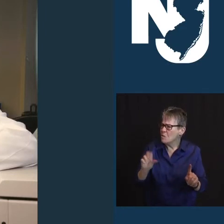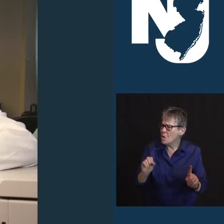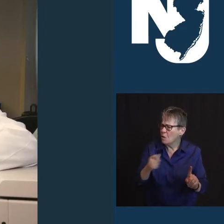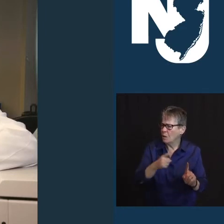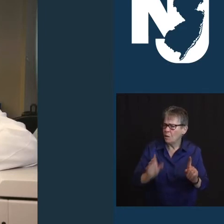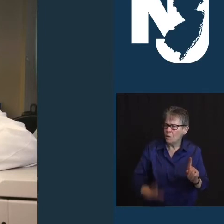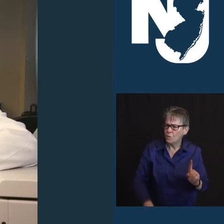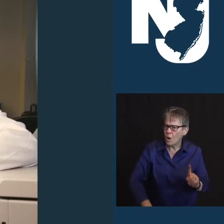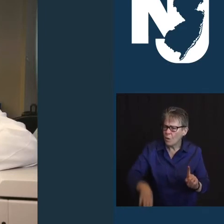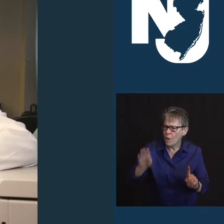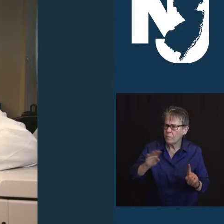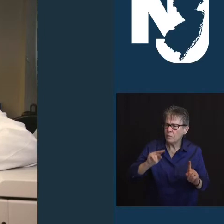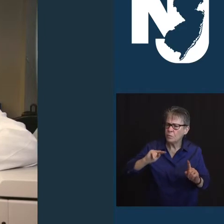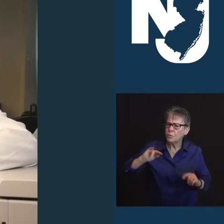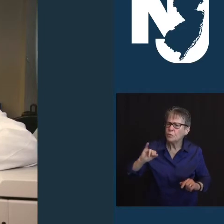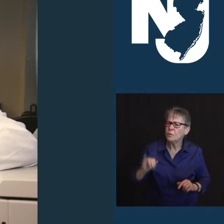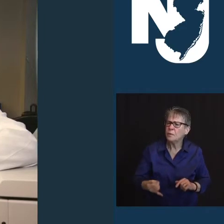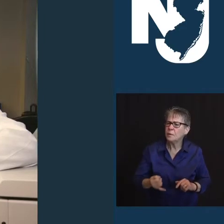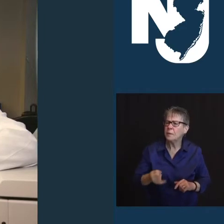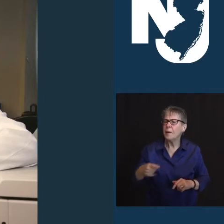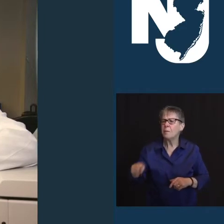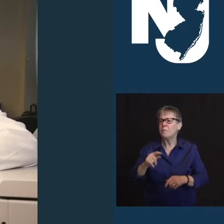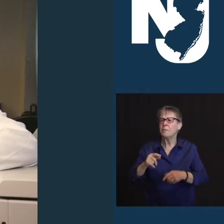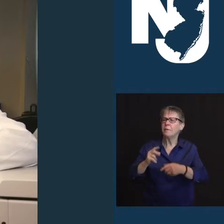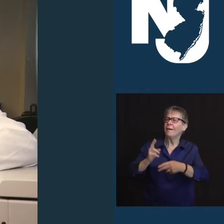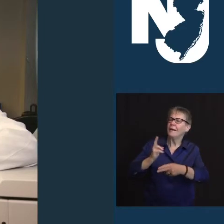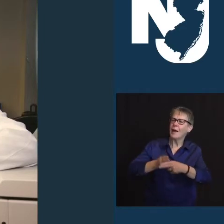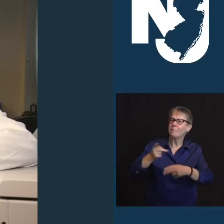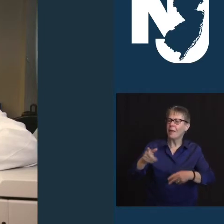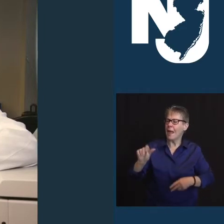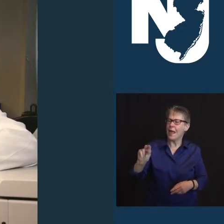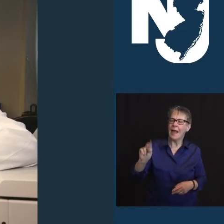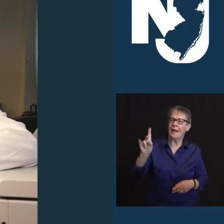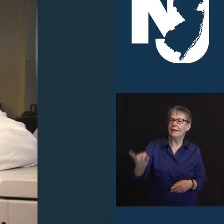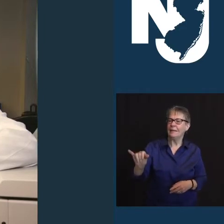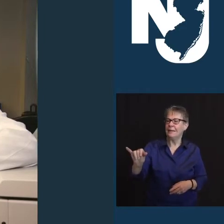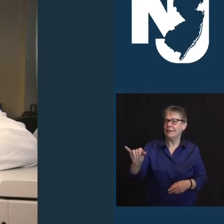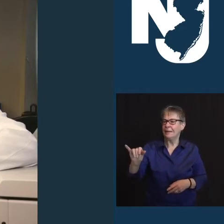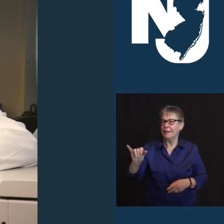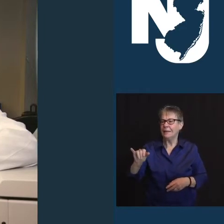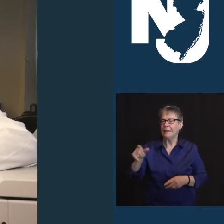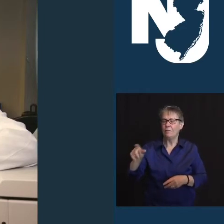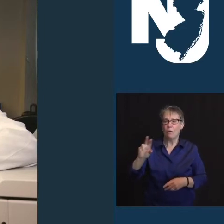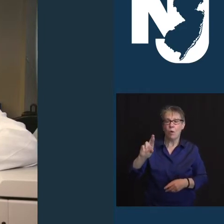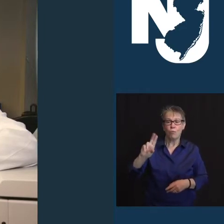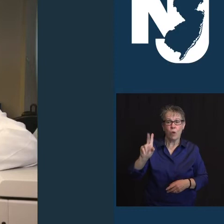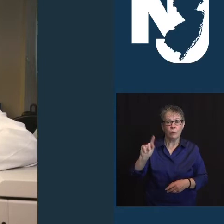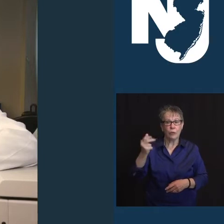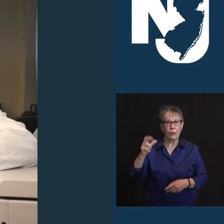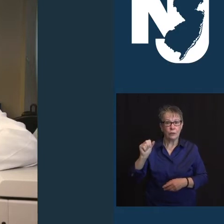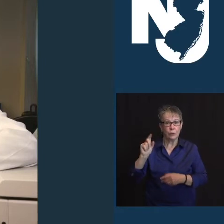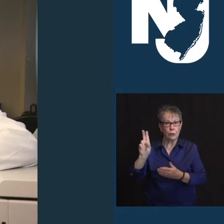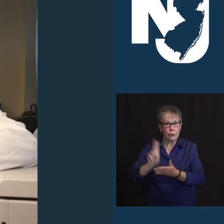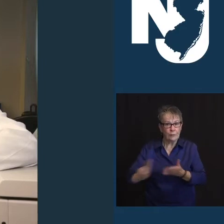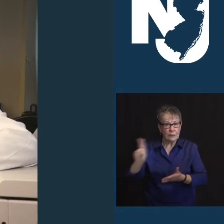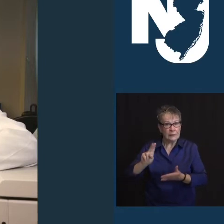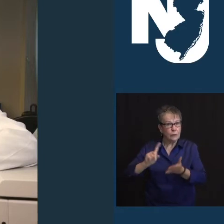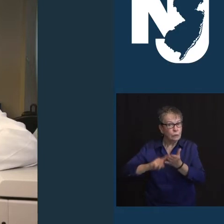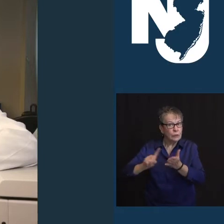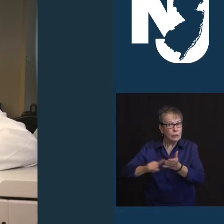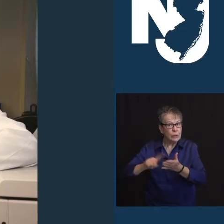known by most as simply Andy, was a Rutgers University research professor, in the Department of Genetics, and for the past decade,